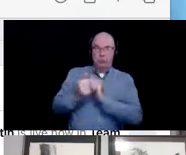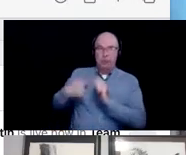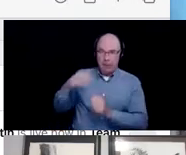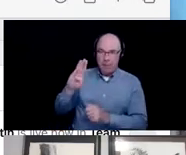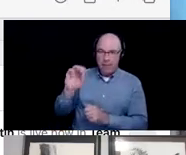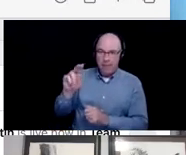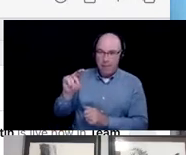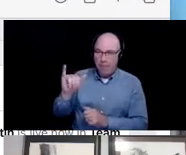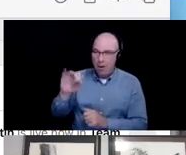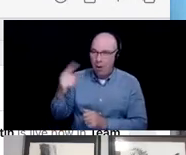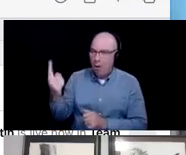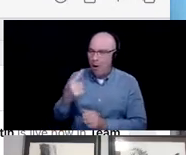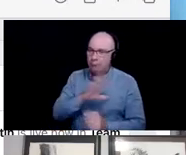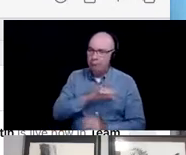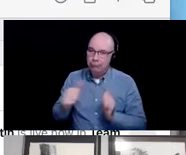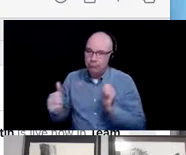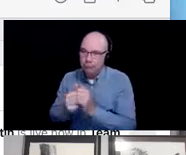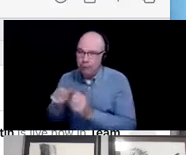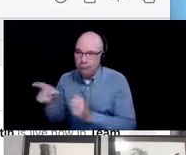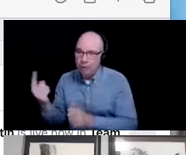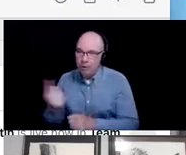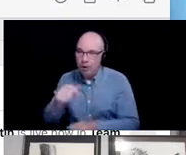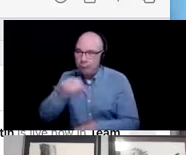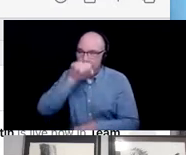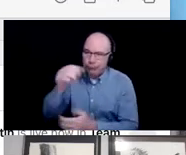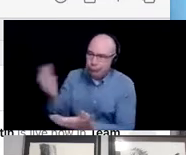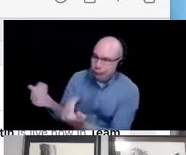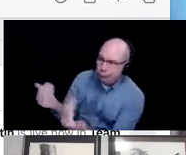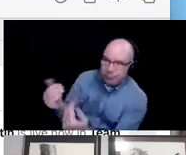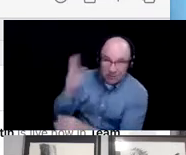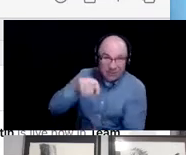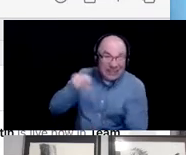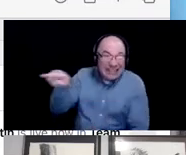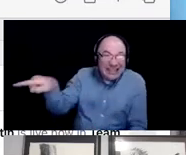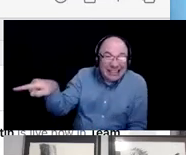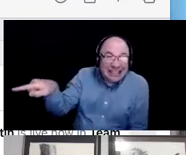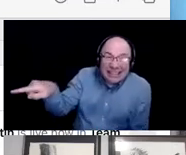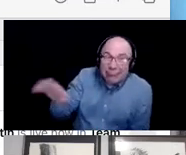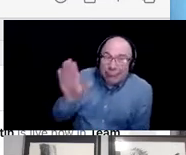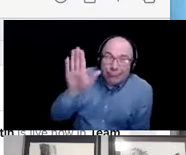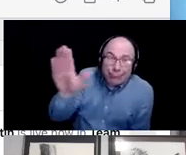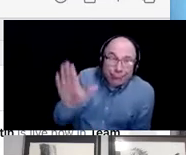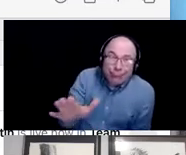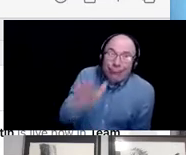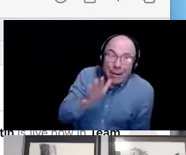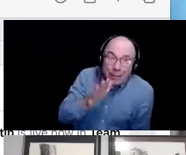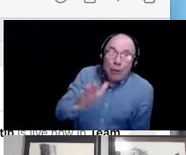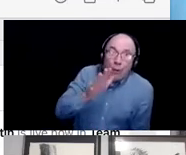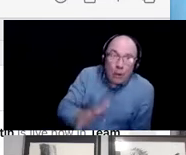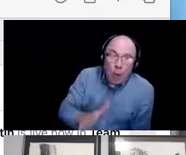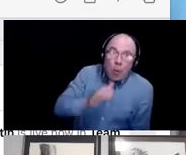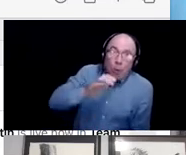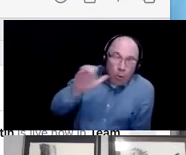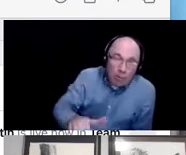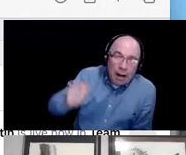always hanging out with her, and I always love hearing from her. You guys, she's an amazing mama, grandma, wife, all the